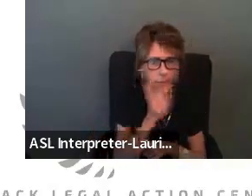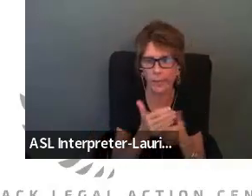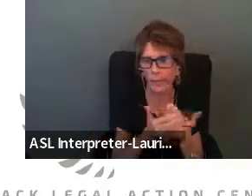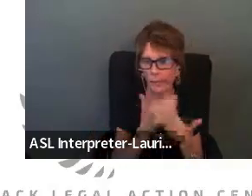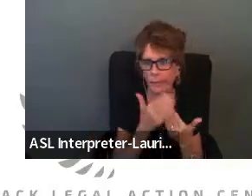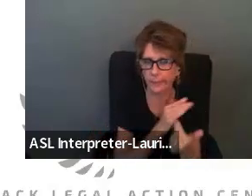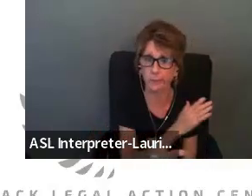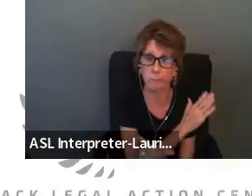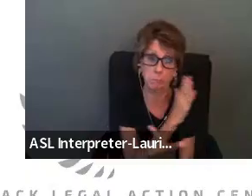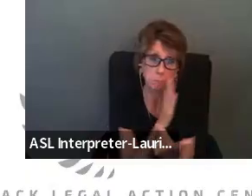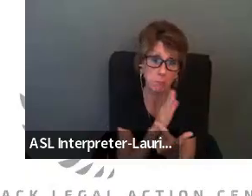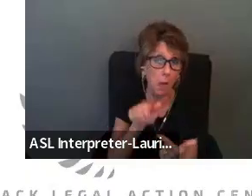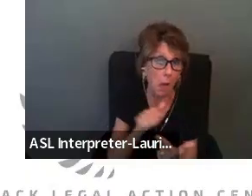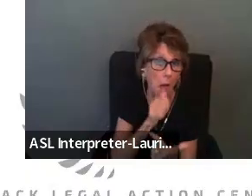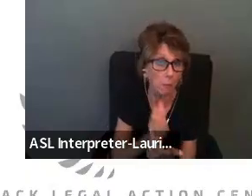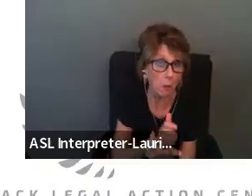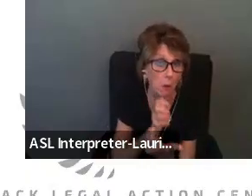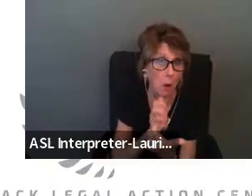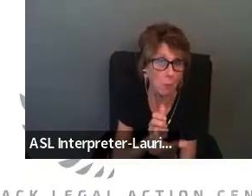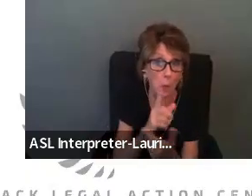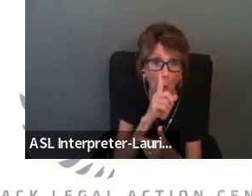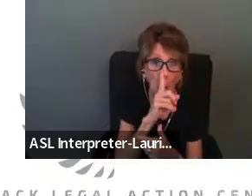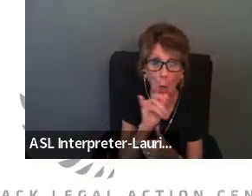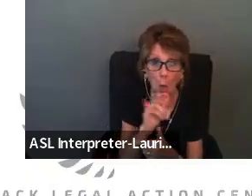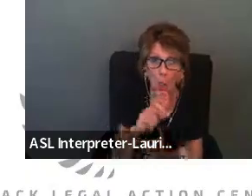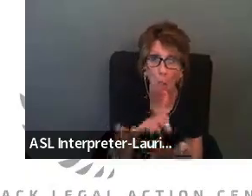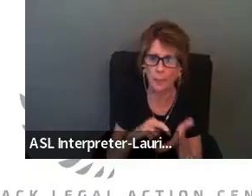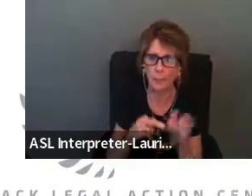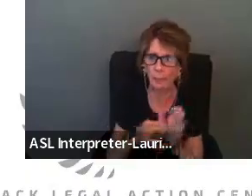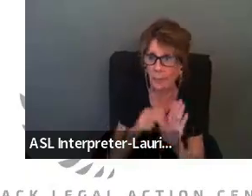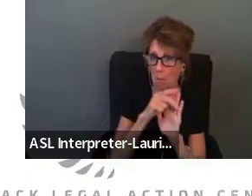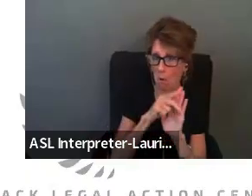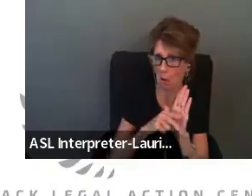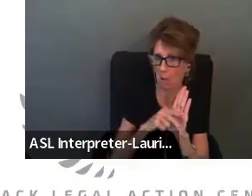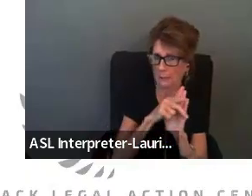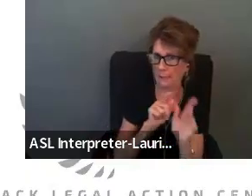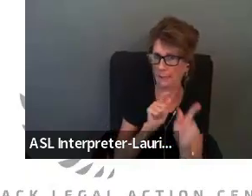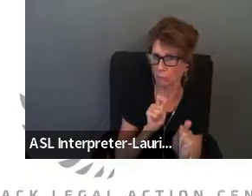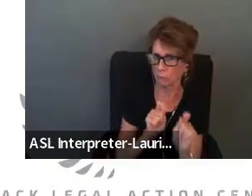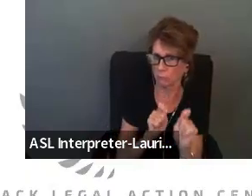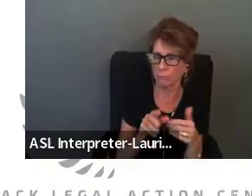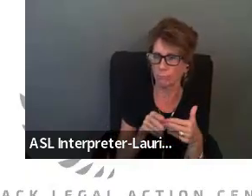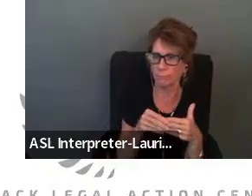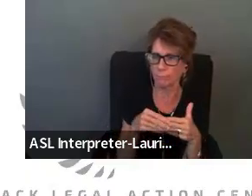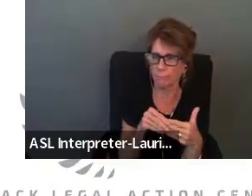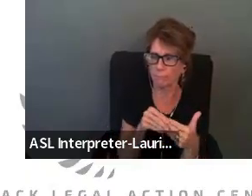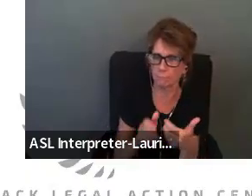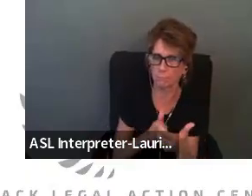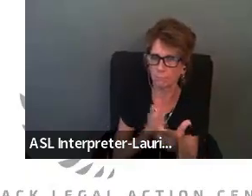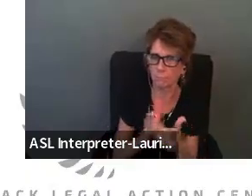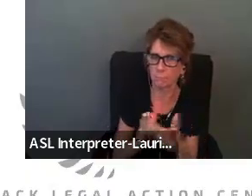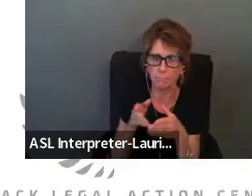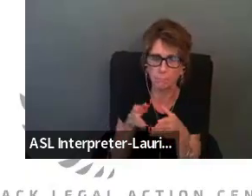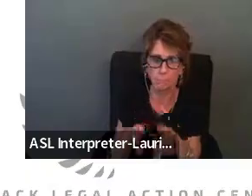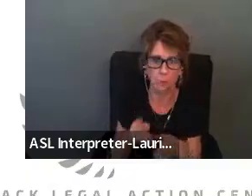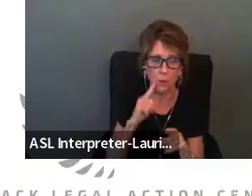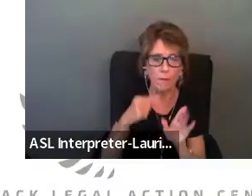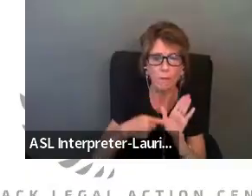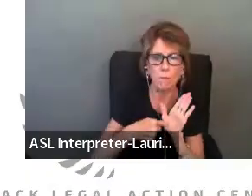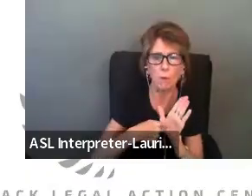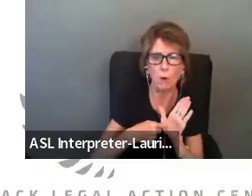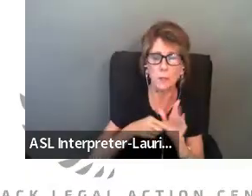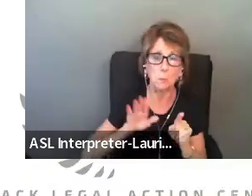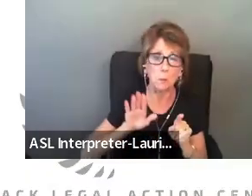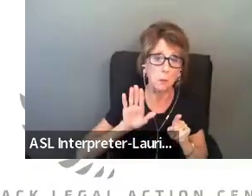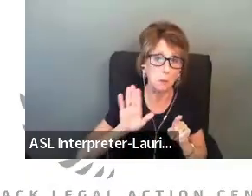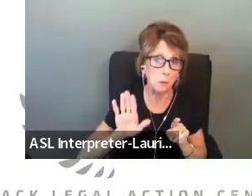be an accommodation that requires an adjustment to a policy. For example, if it is that you have a policy